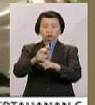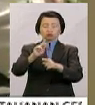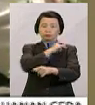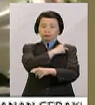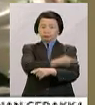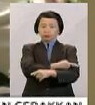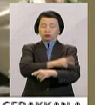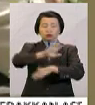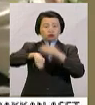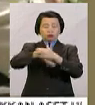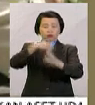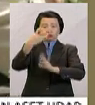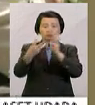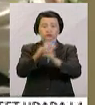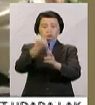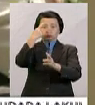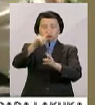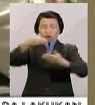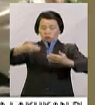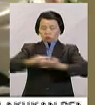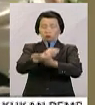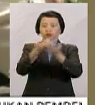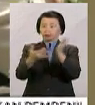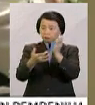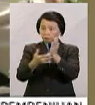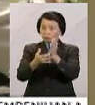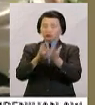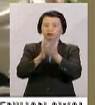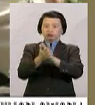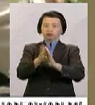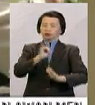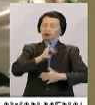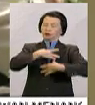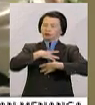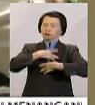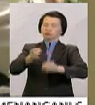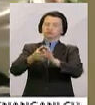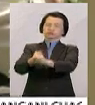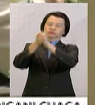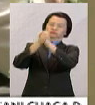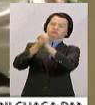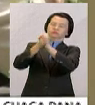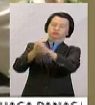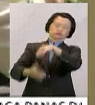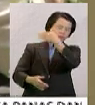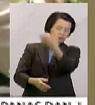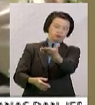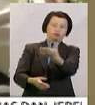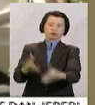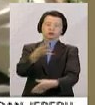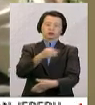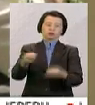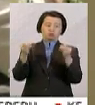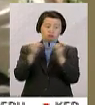is available through modern technology. So I would like to congratulate you, and